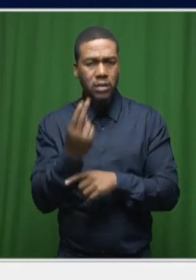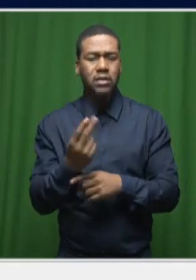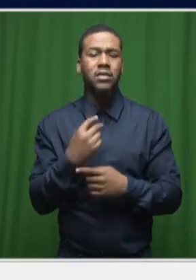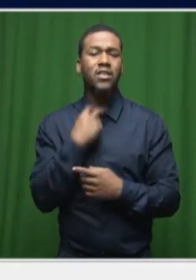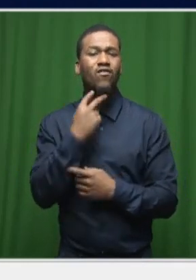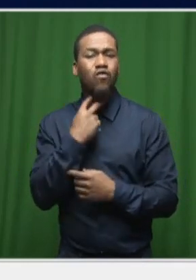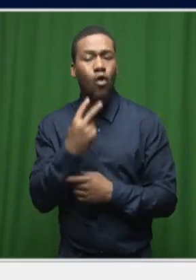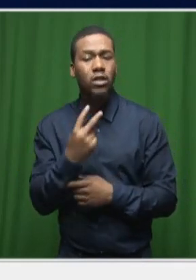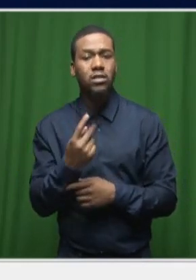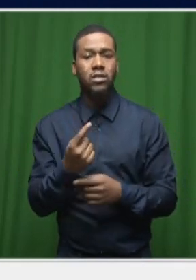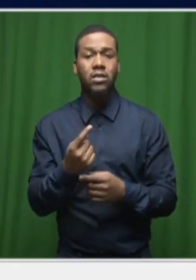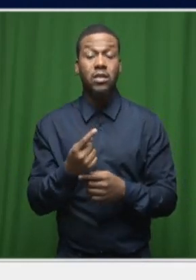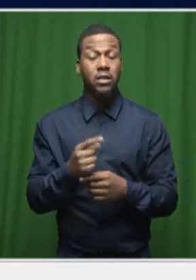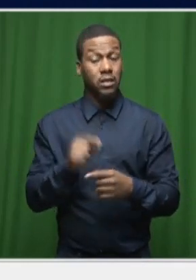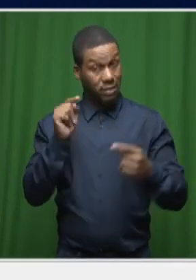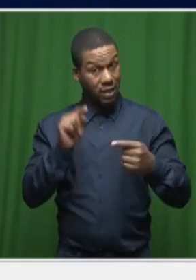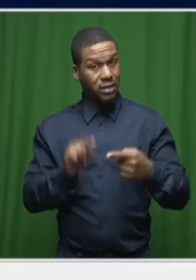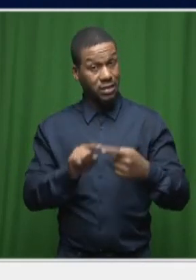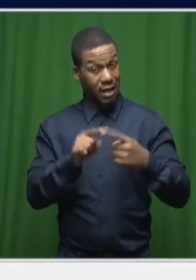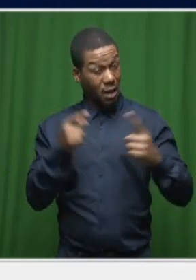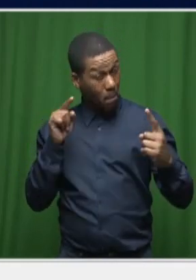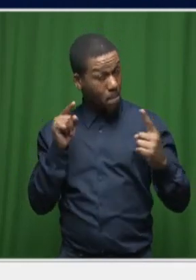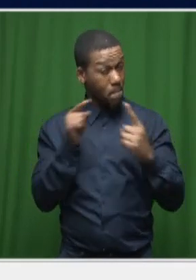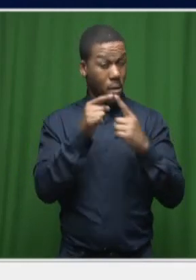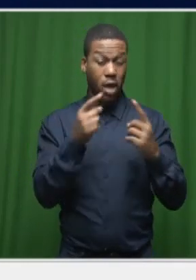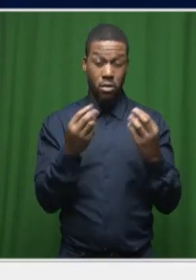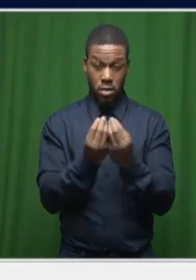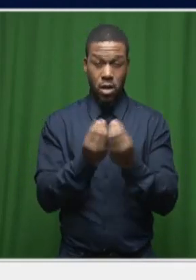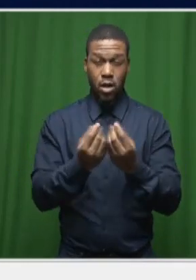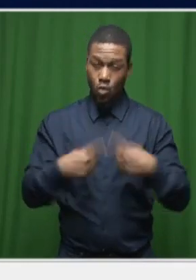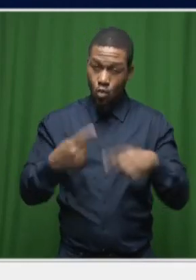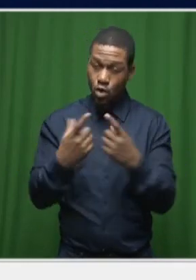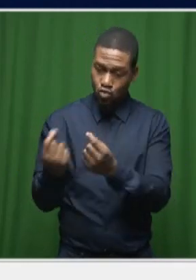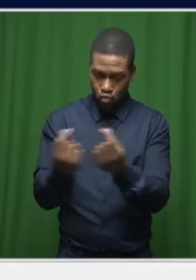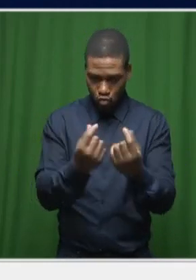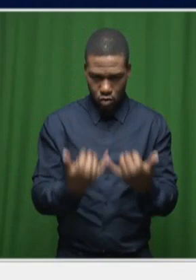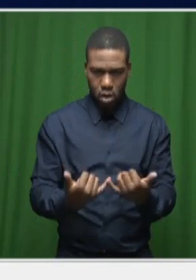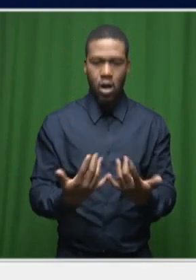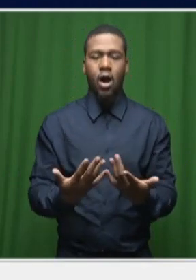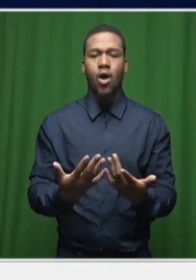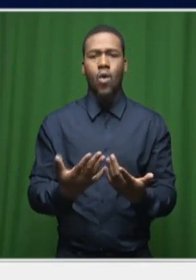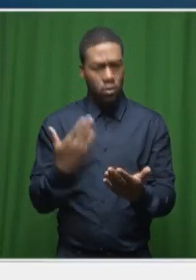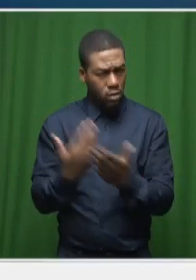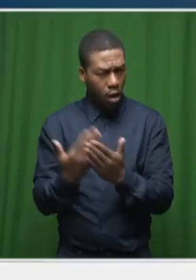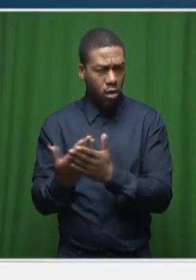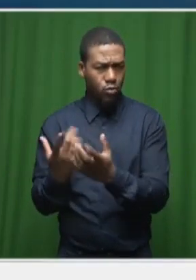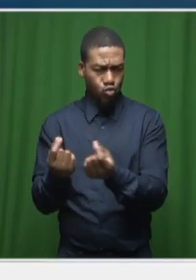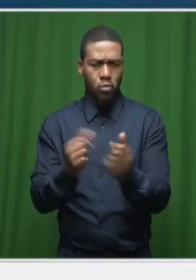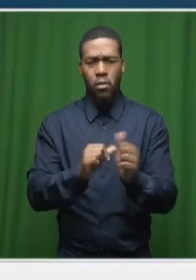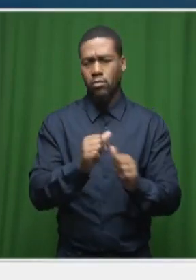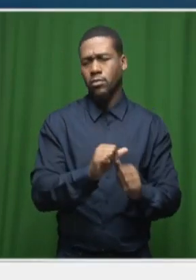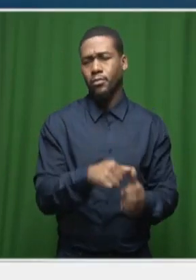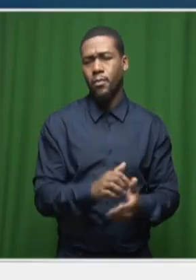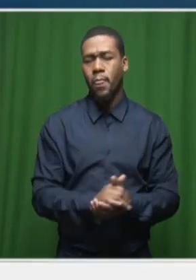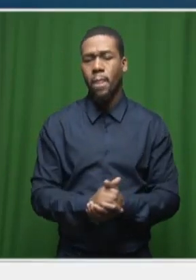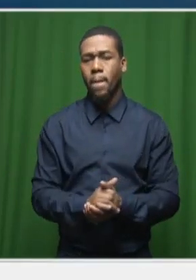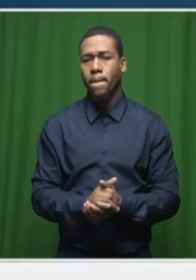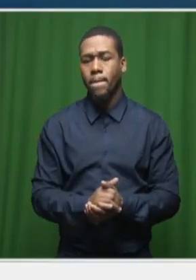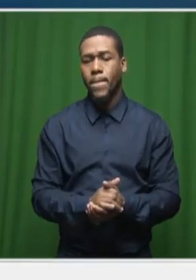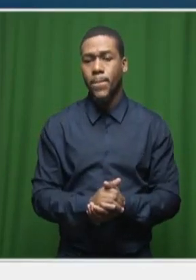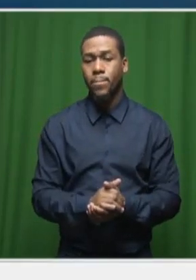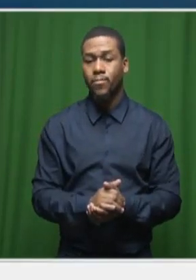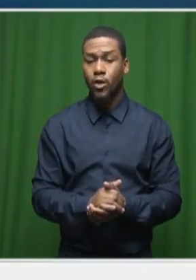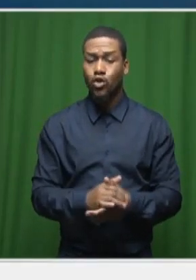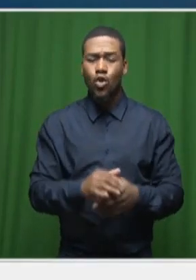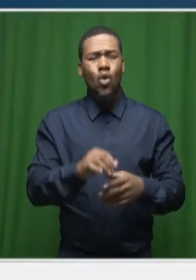think that's really one of the main things that artists try and do and can do to further our country. Right. Yeah. Now, Blessing, what kind of message is conveyed